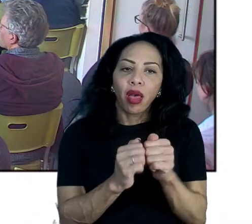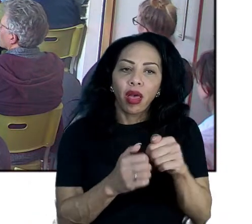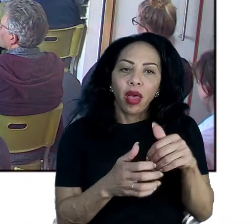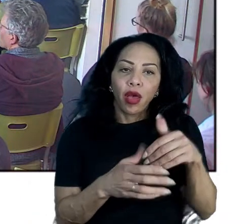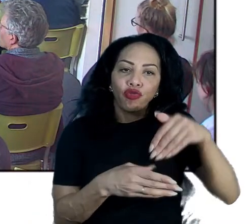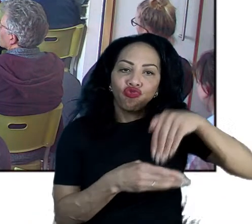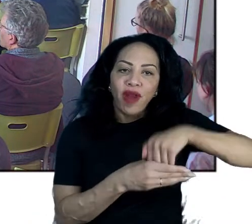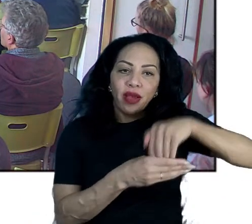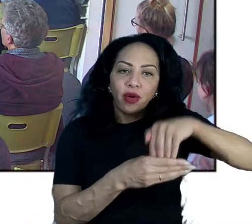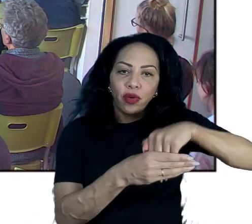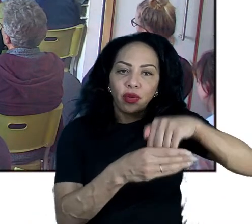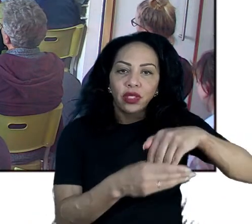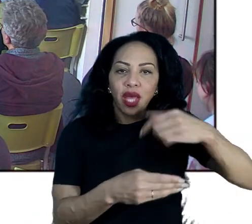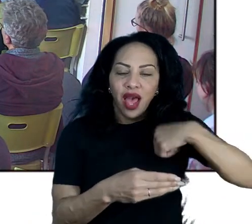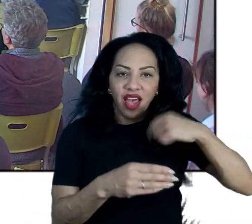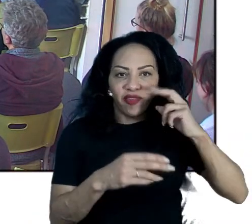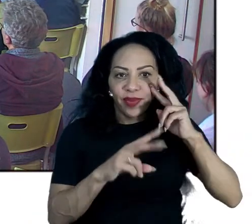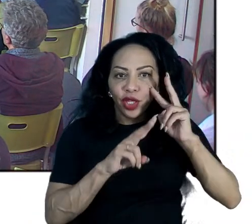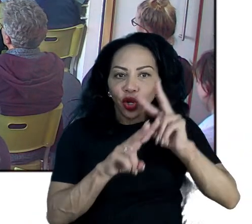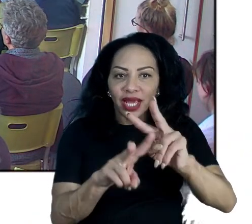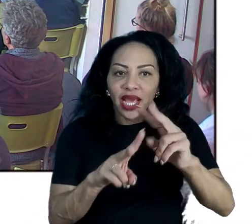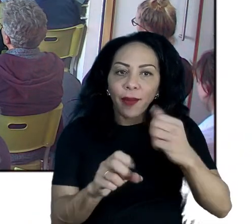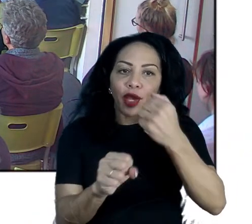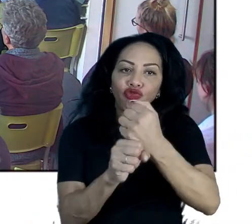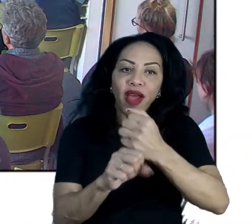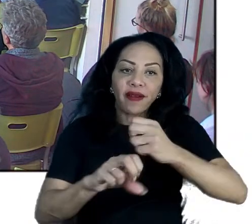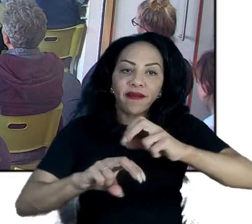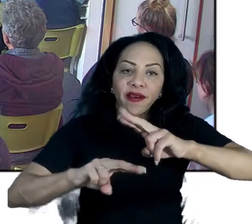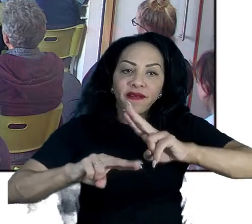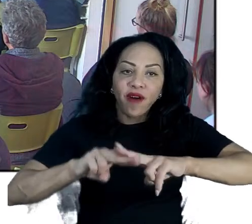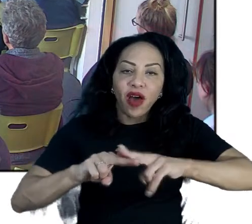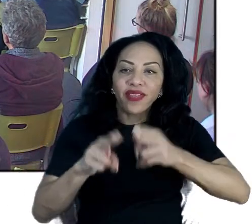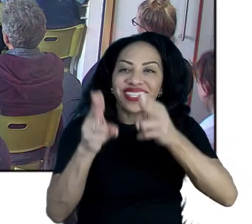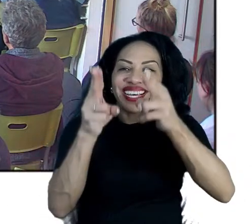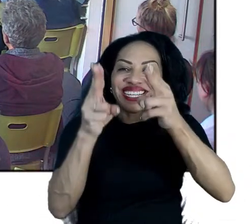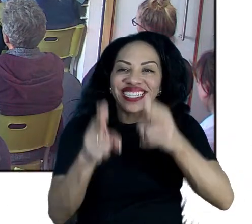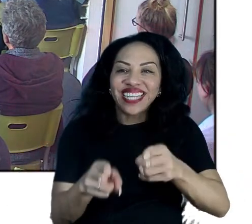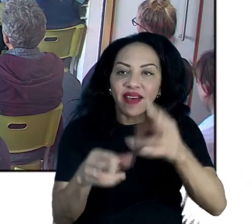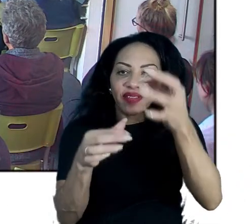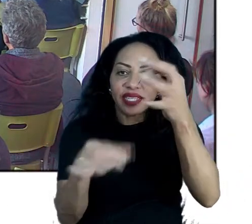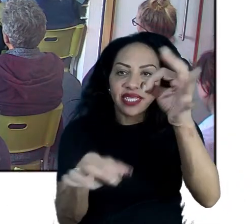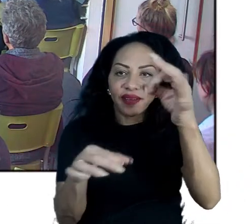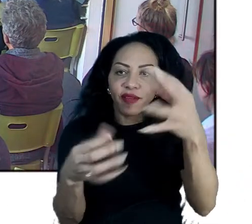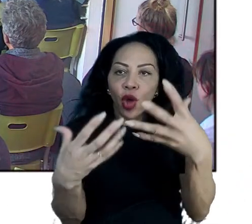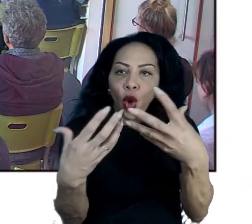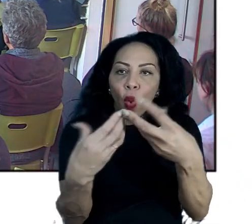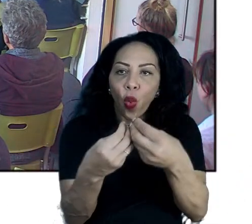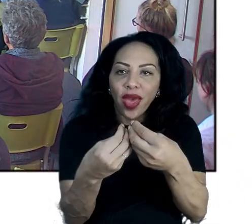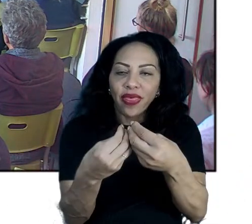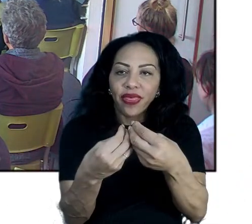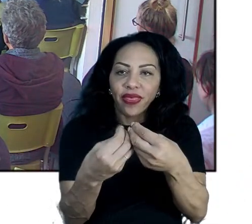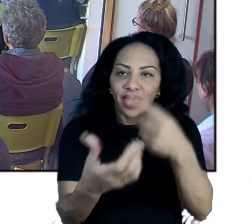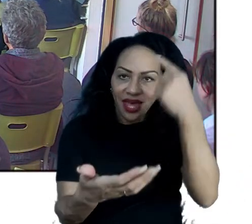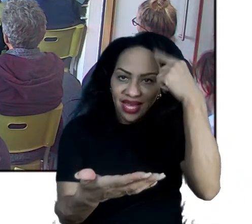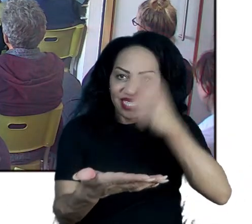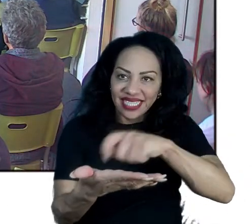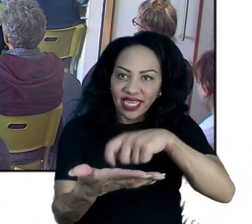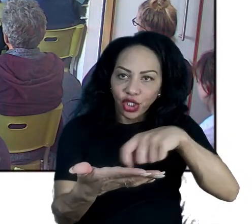my grandfather's death certificate with a signature on. I'm just wondering about the paper